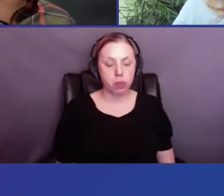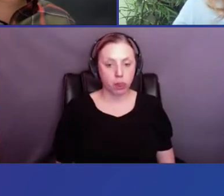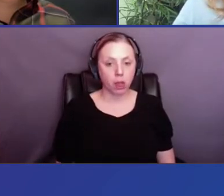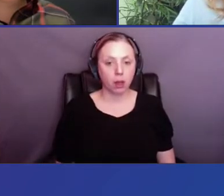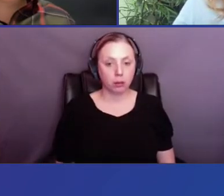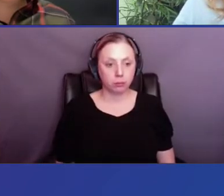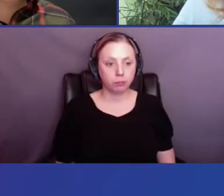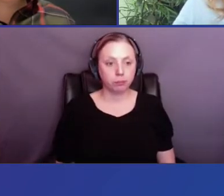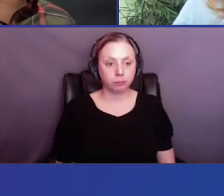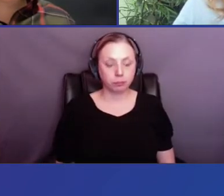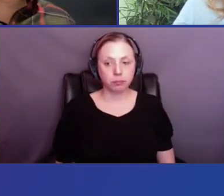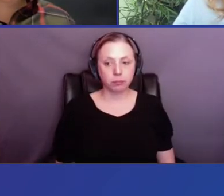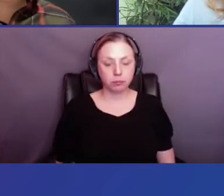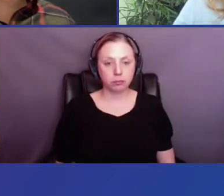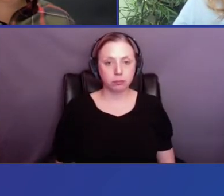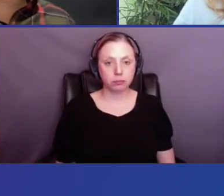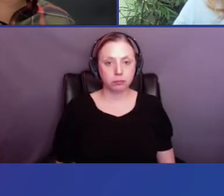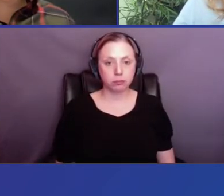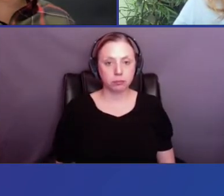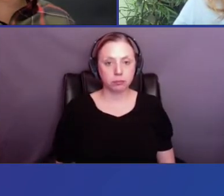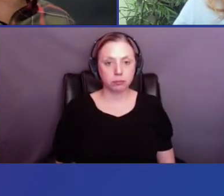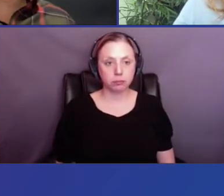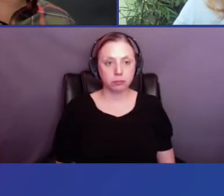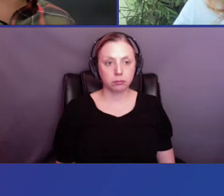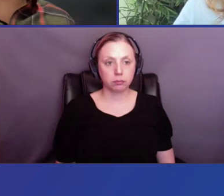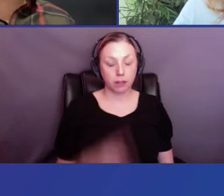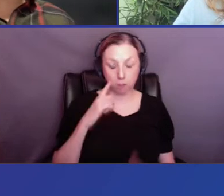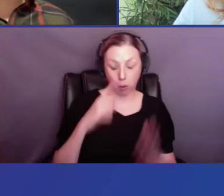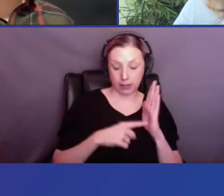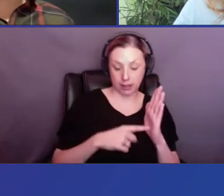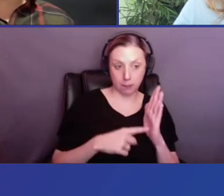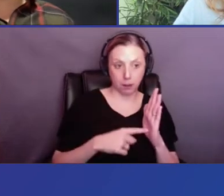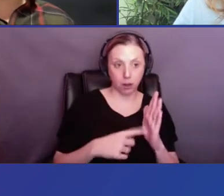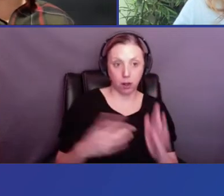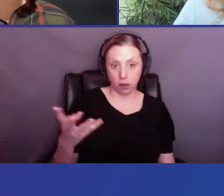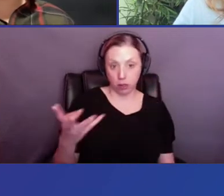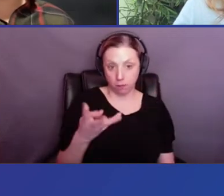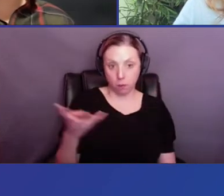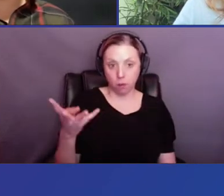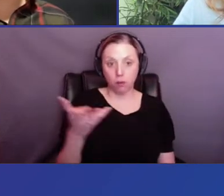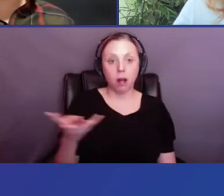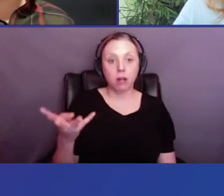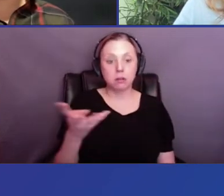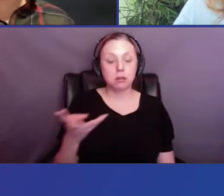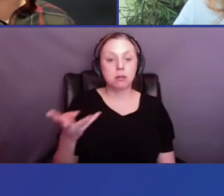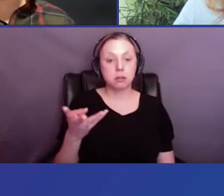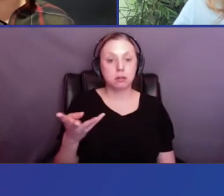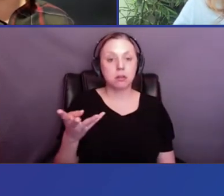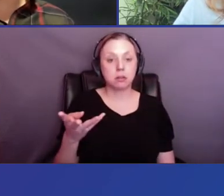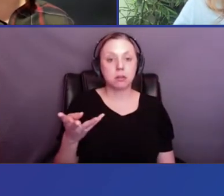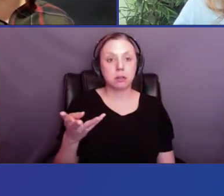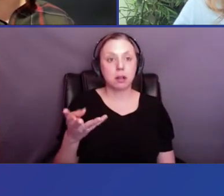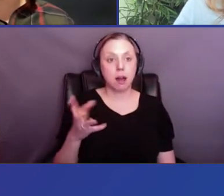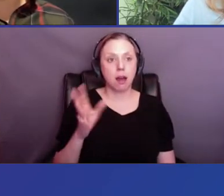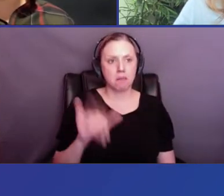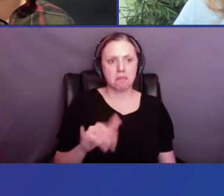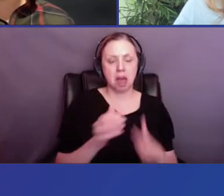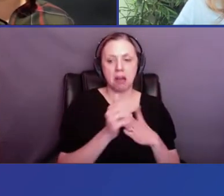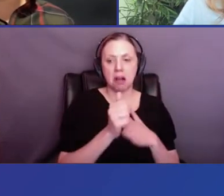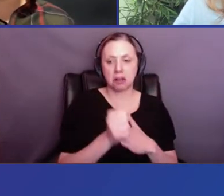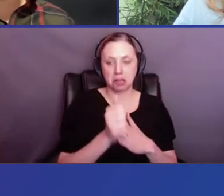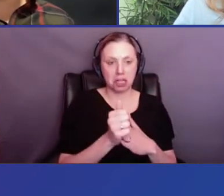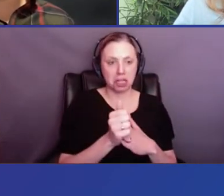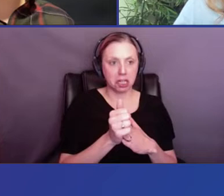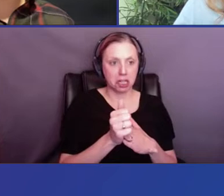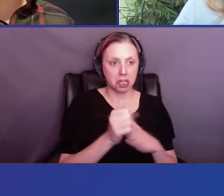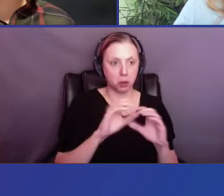For example, the four of us that lead institutions